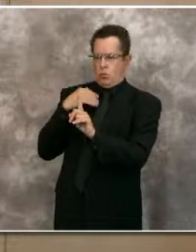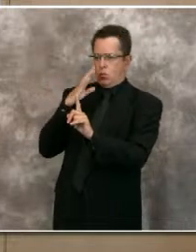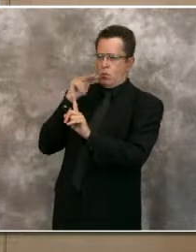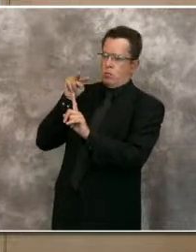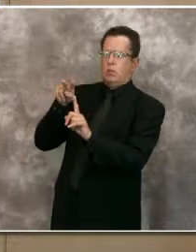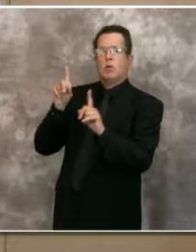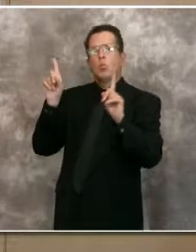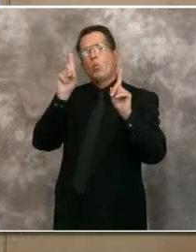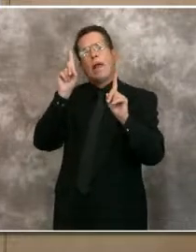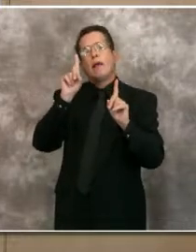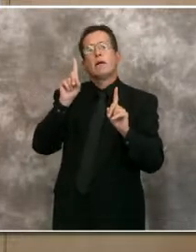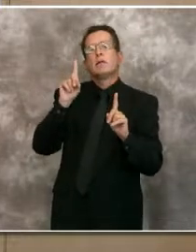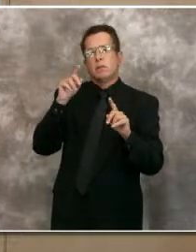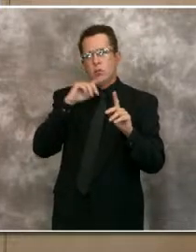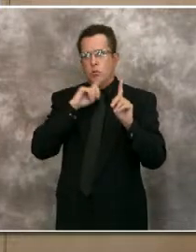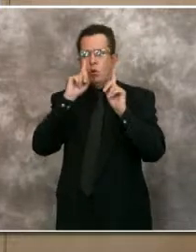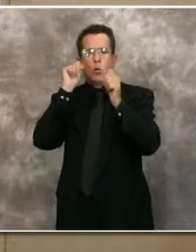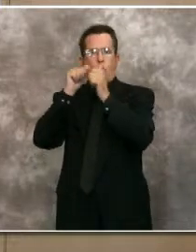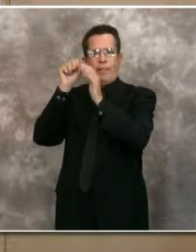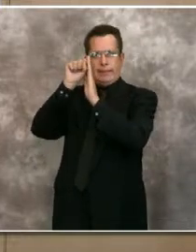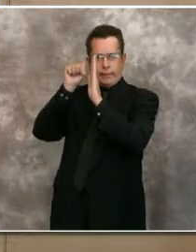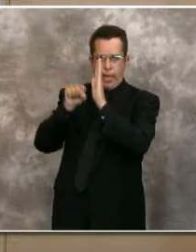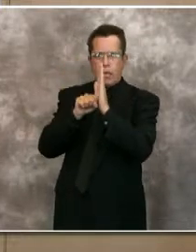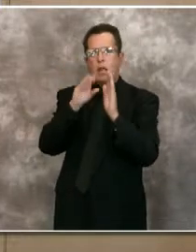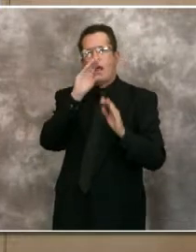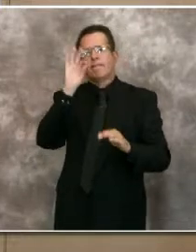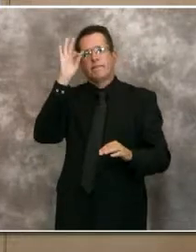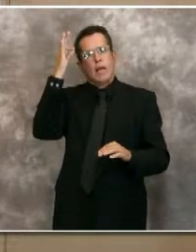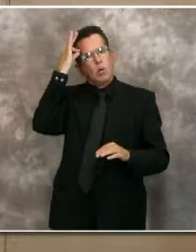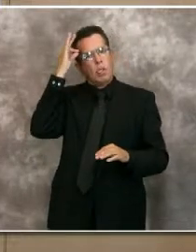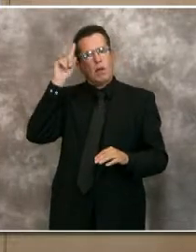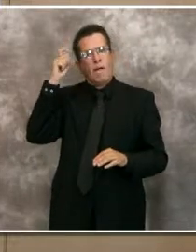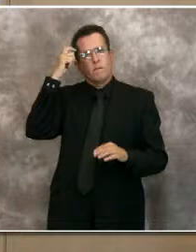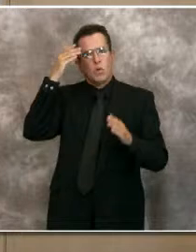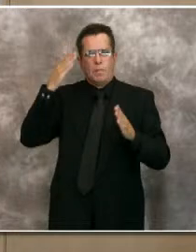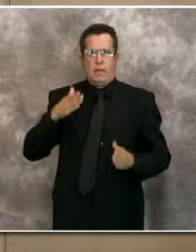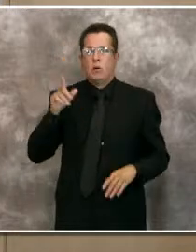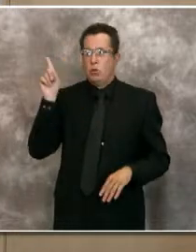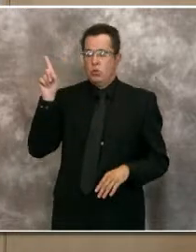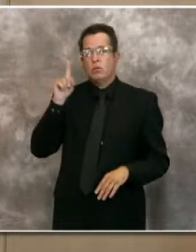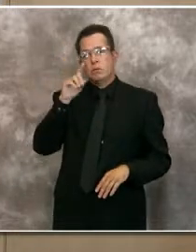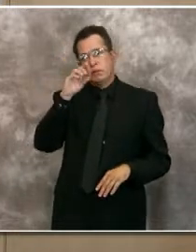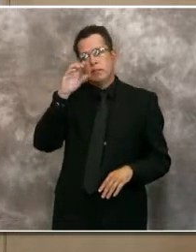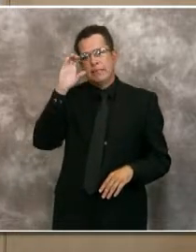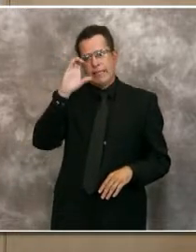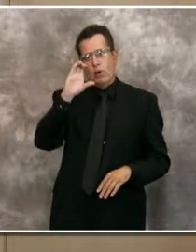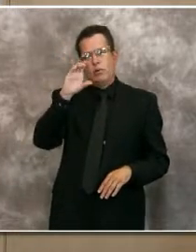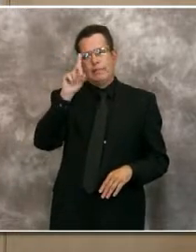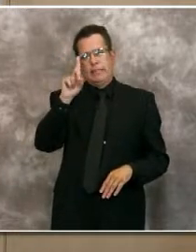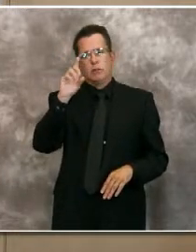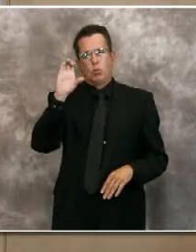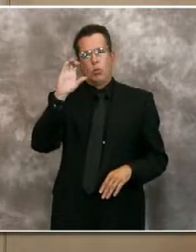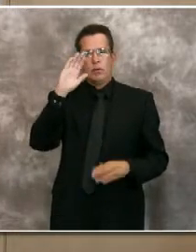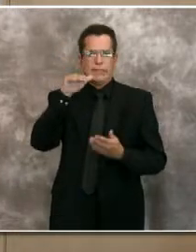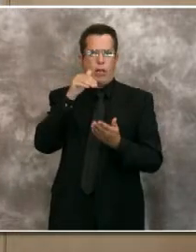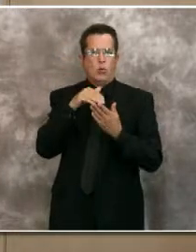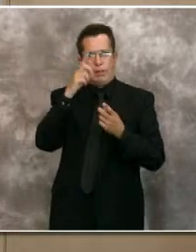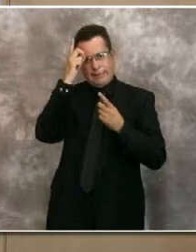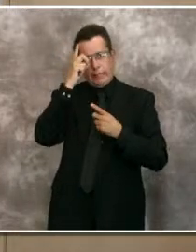the state and the federal government, i.e. Centers for Disease Control, particularly if an